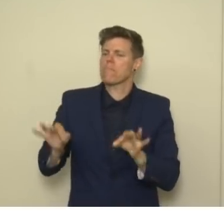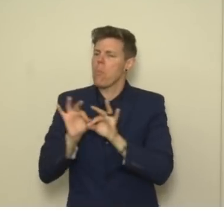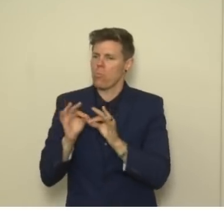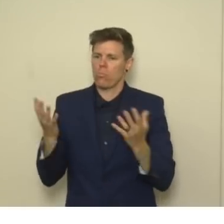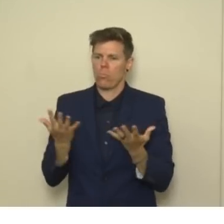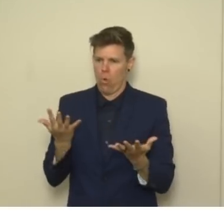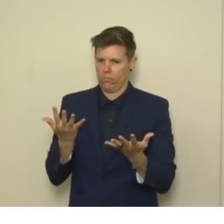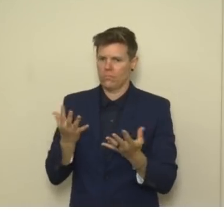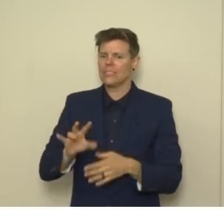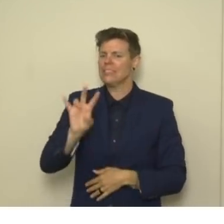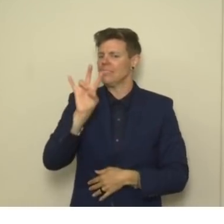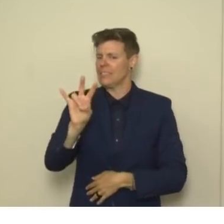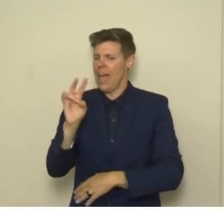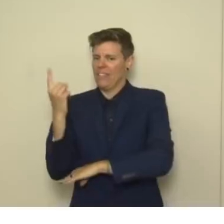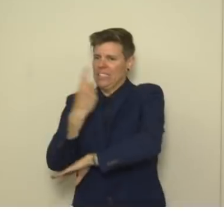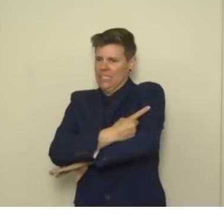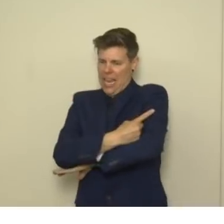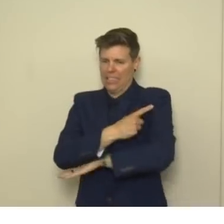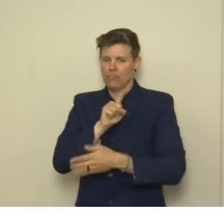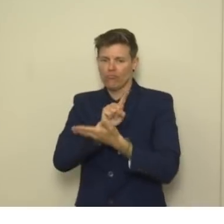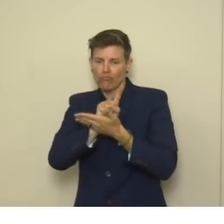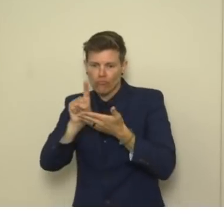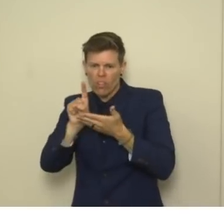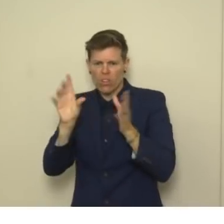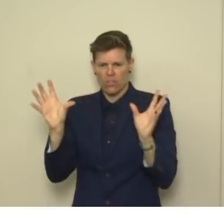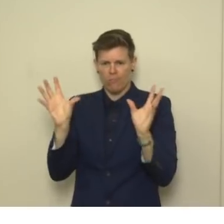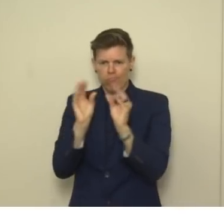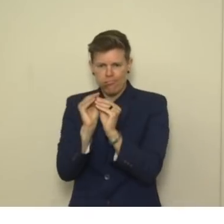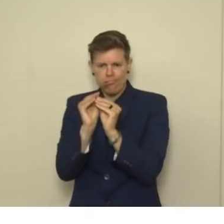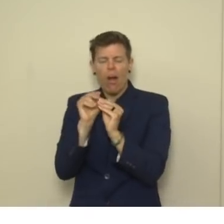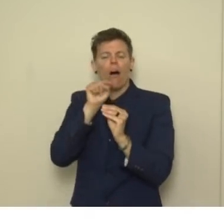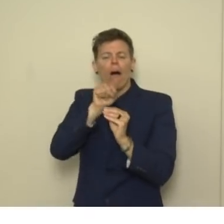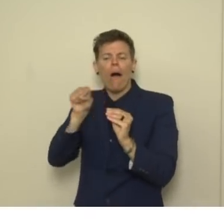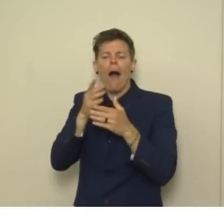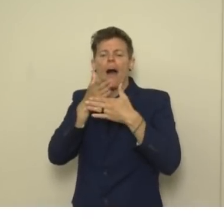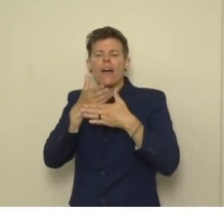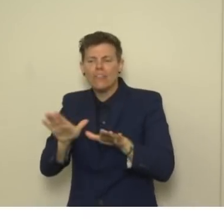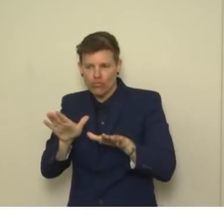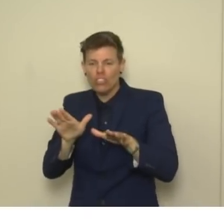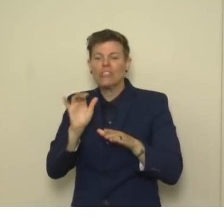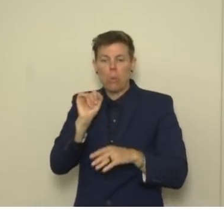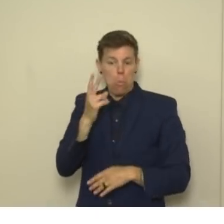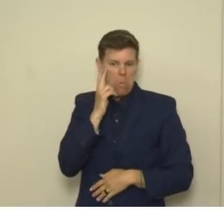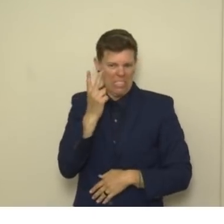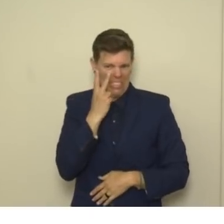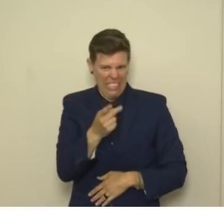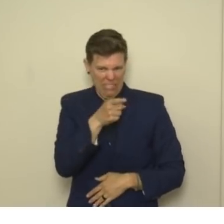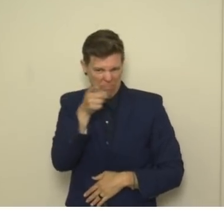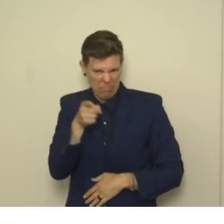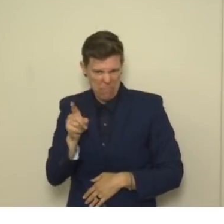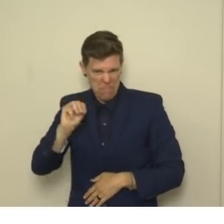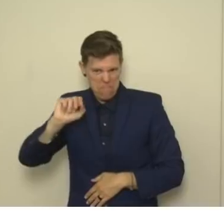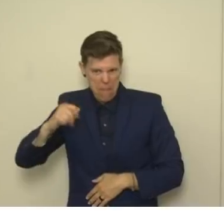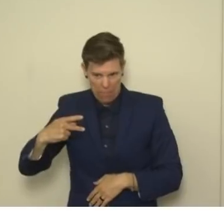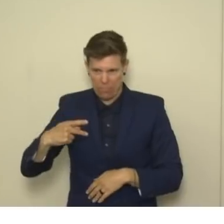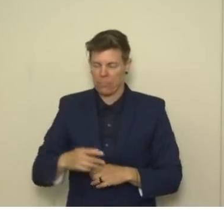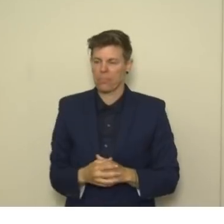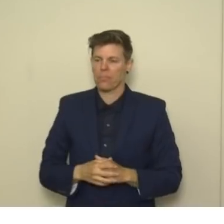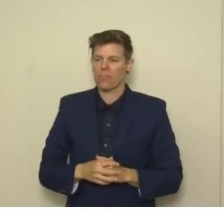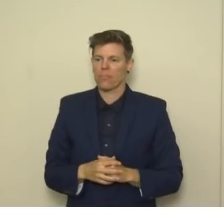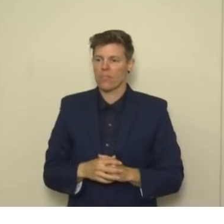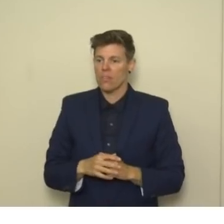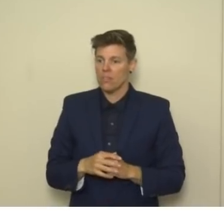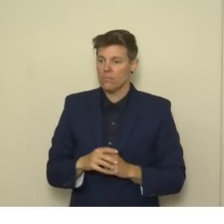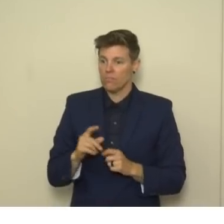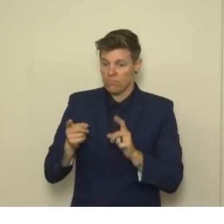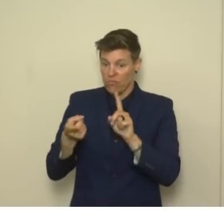positive cases. And that's the graph you see here. You've seen it many times before. Just a brief update for those of you who are here for the first time. The dotted